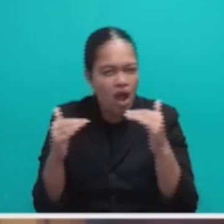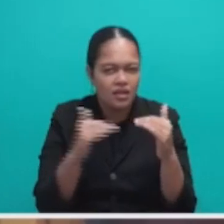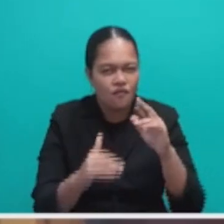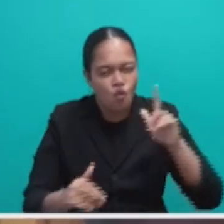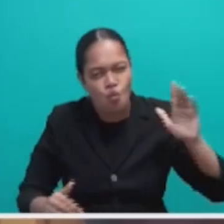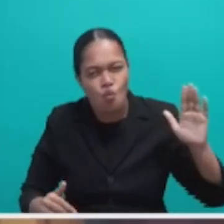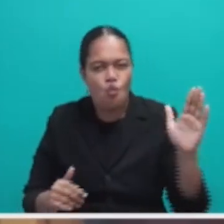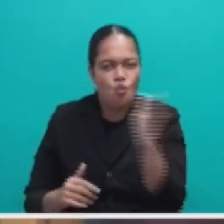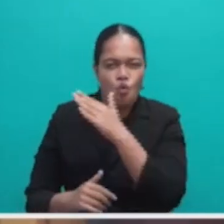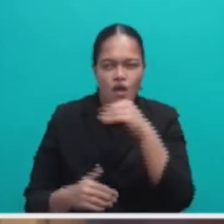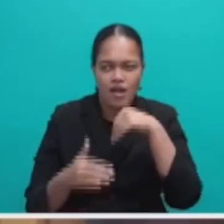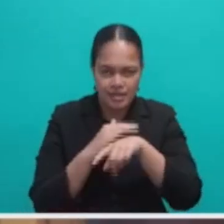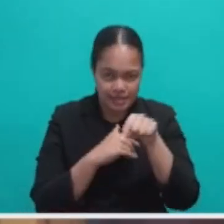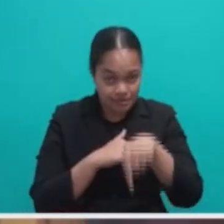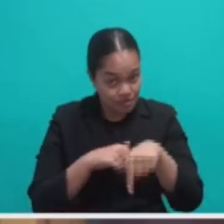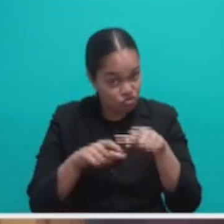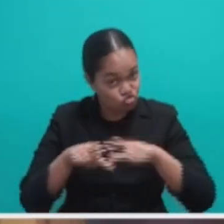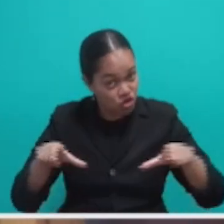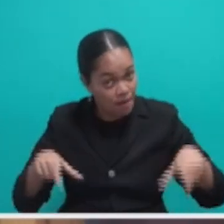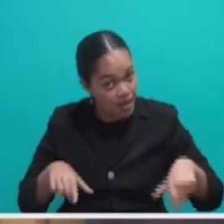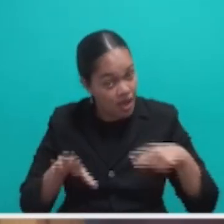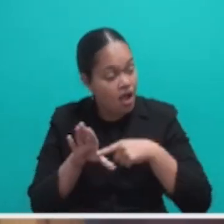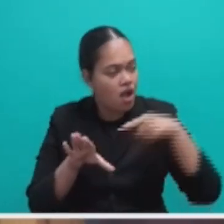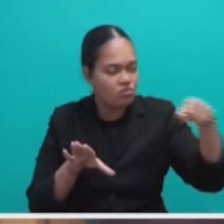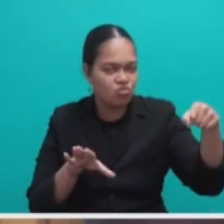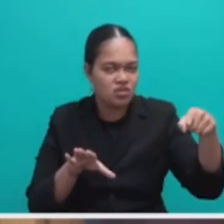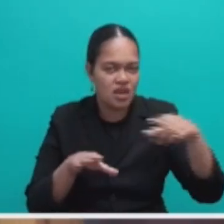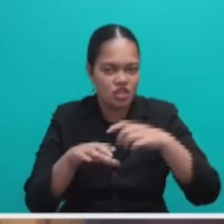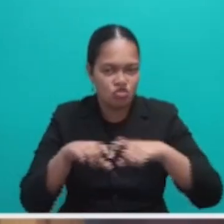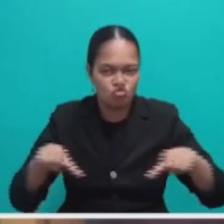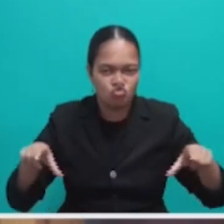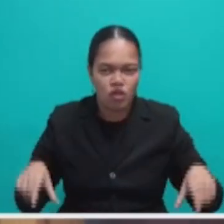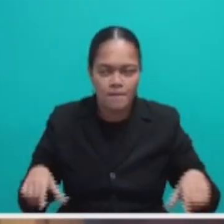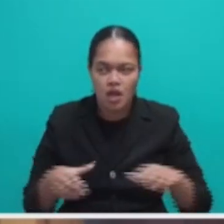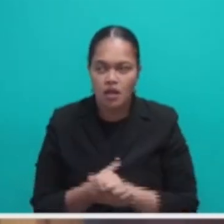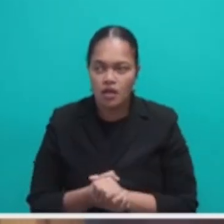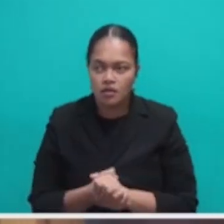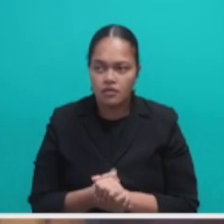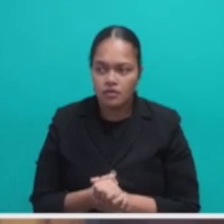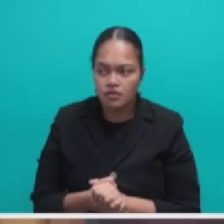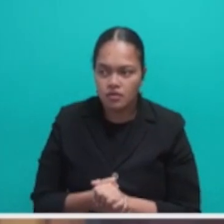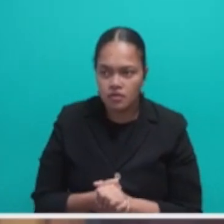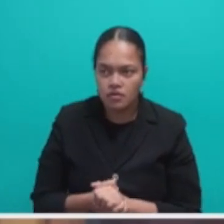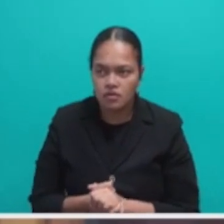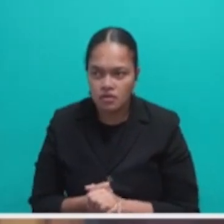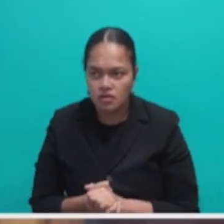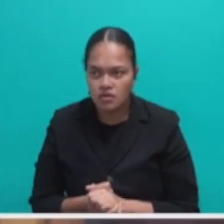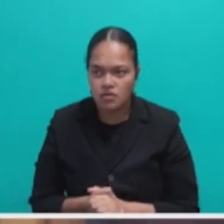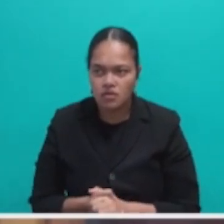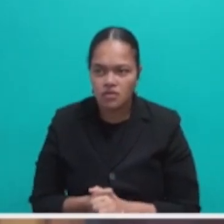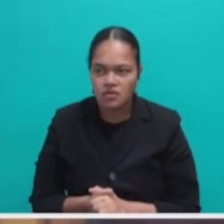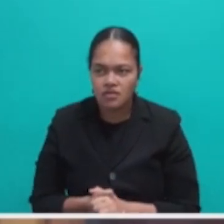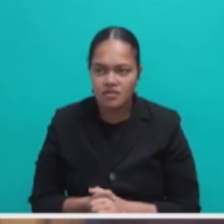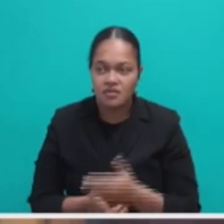all in this chamber and outside of this chamber. Order. No banging of the tables. Please,